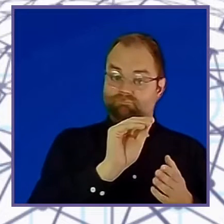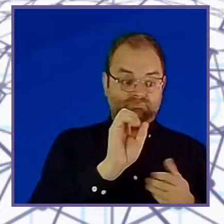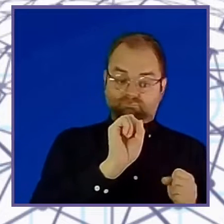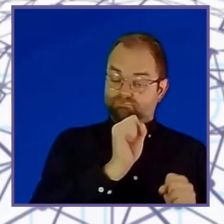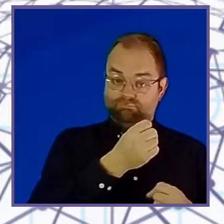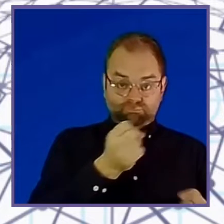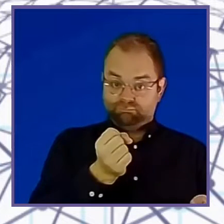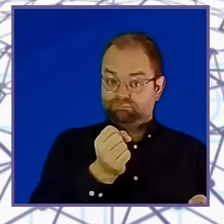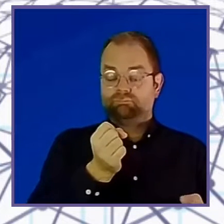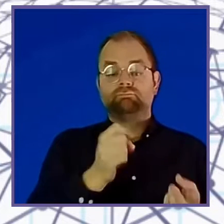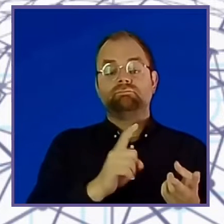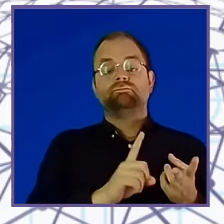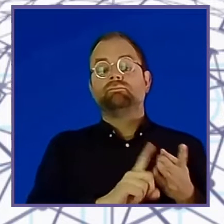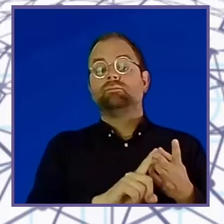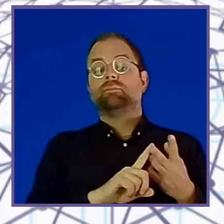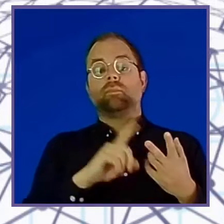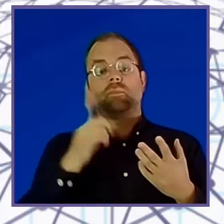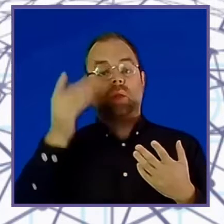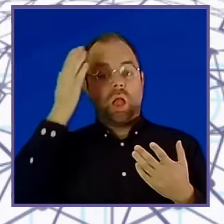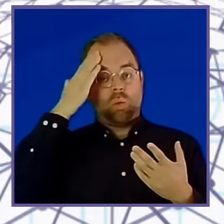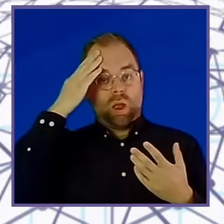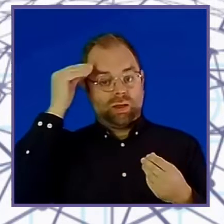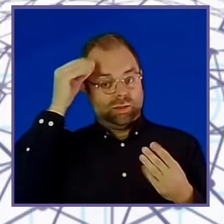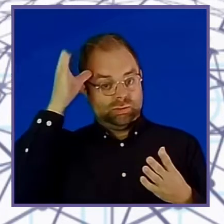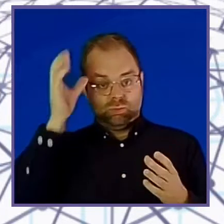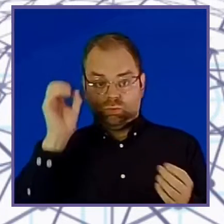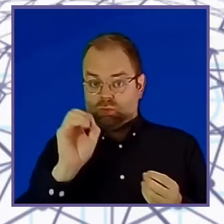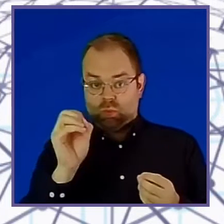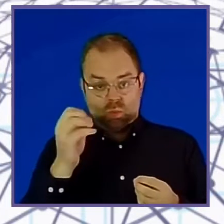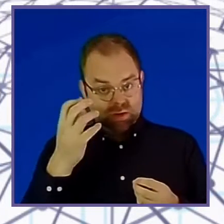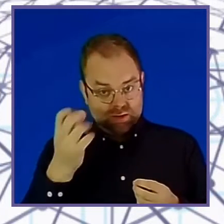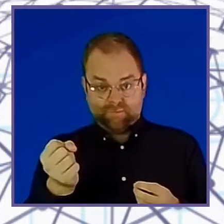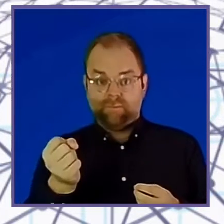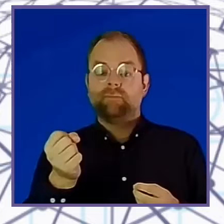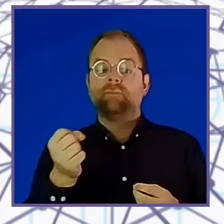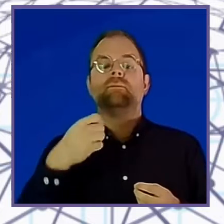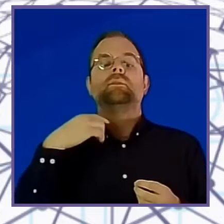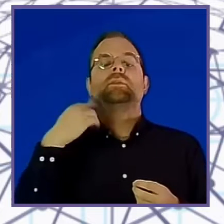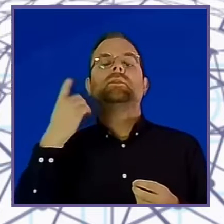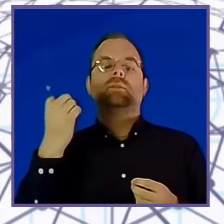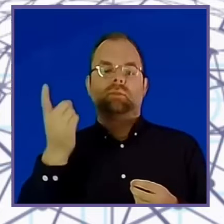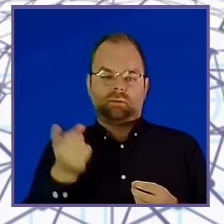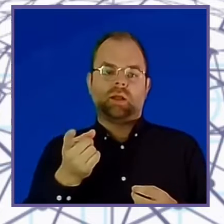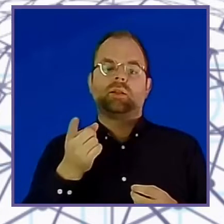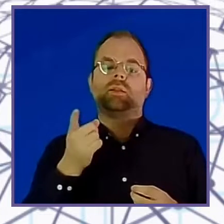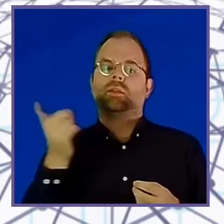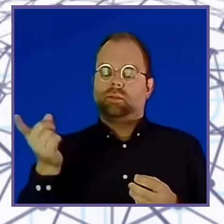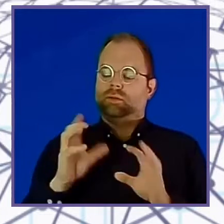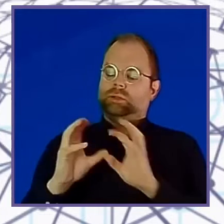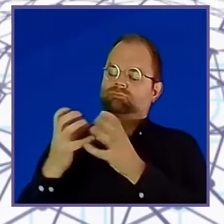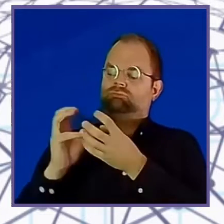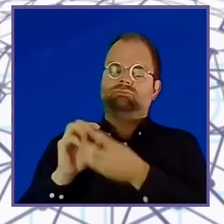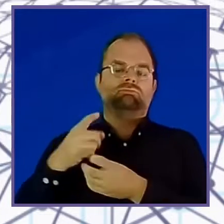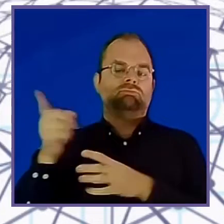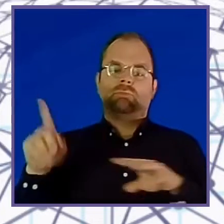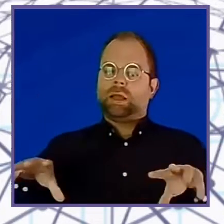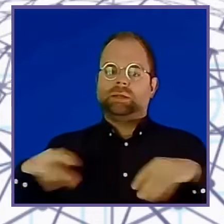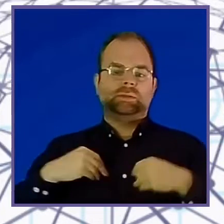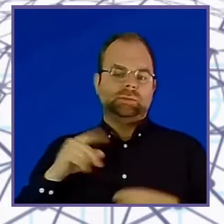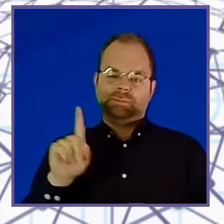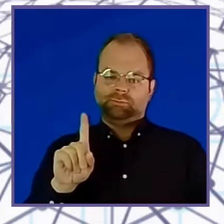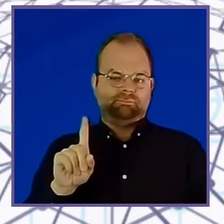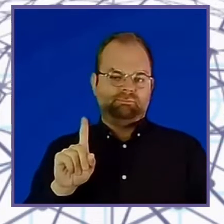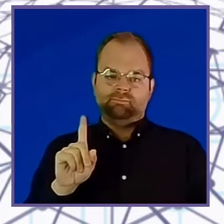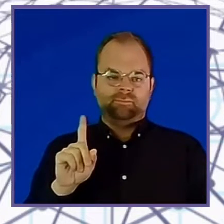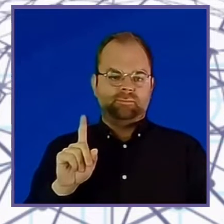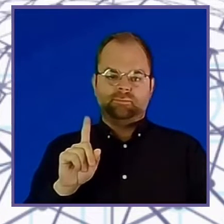eventually. Because if you're not going to get the device, or if you get a substandard device, you're more likely to reject